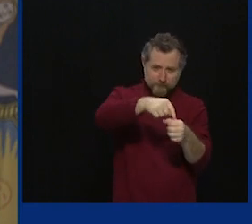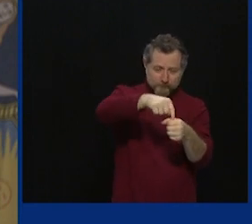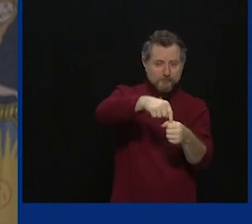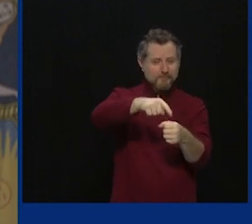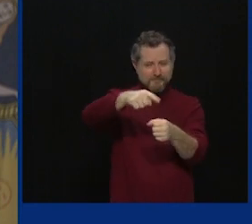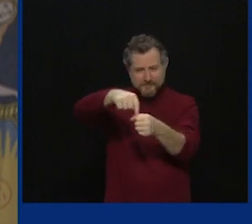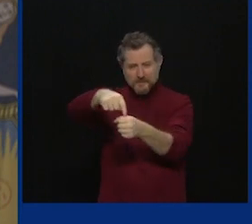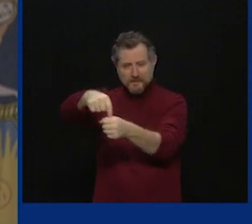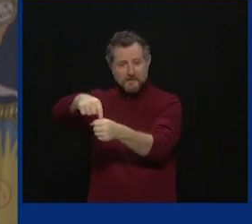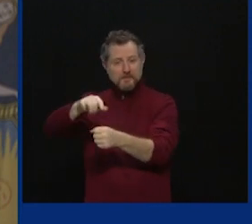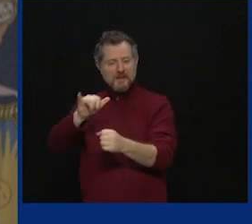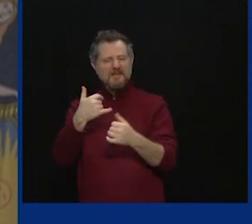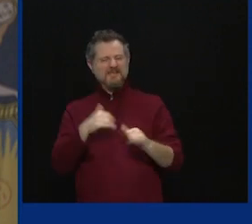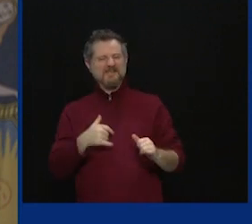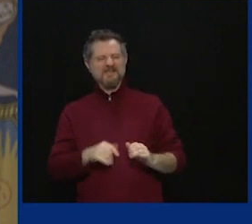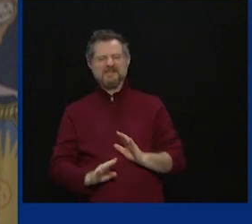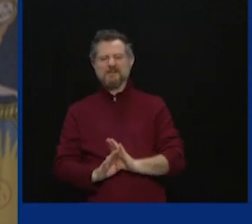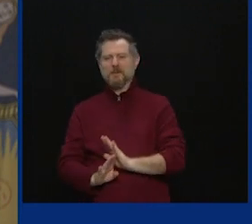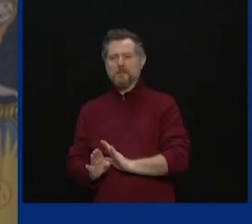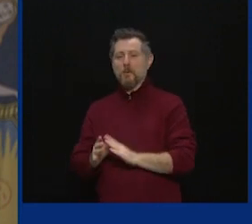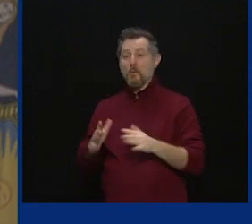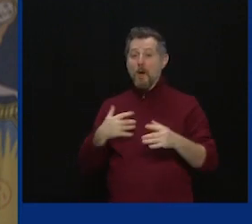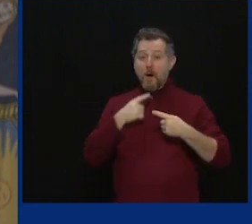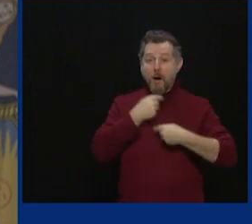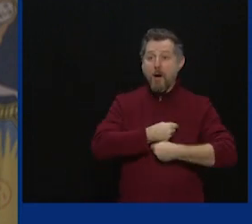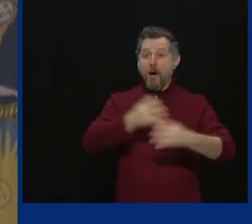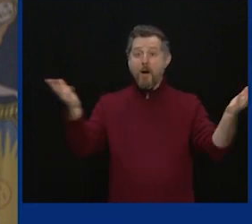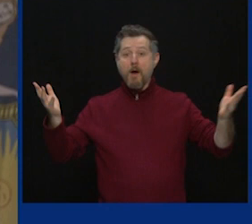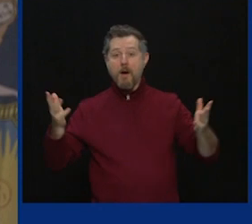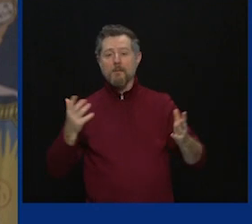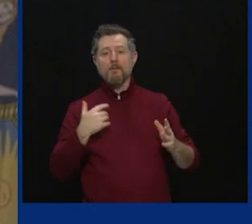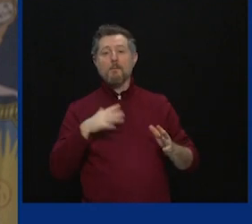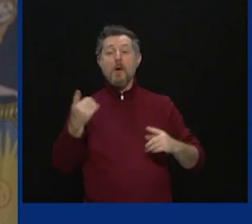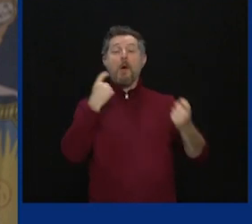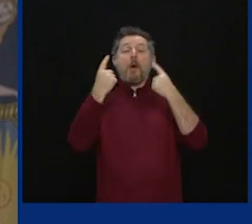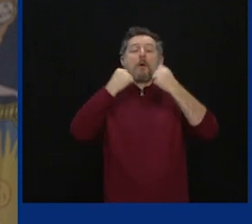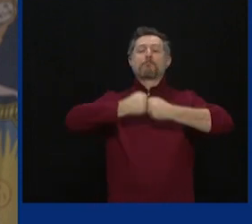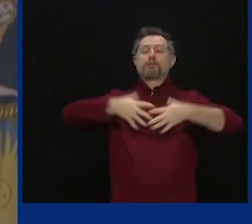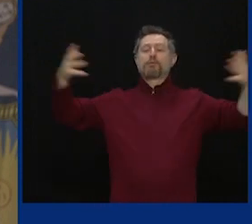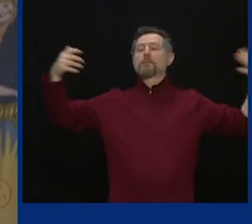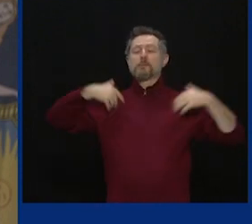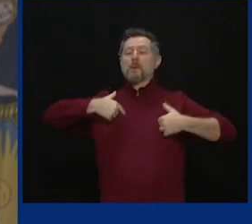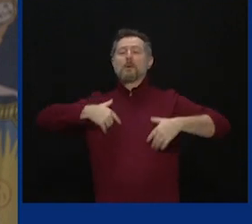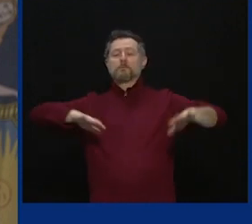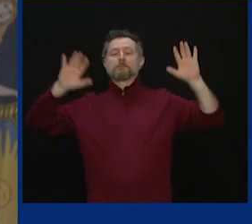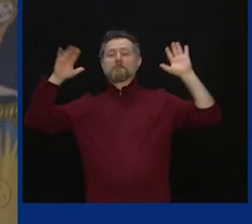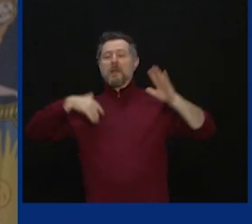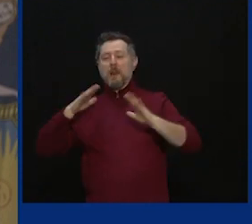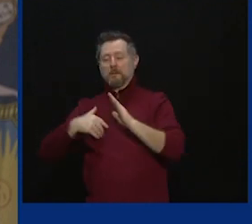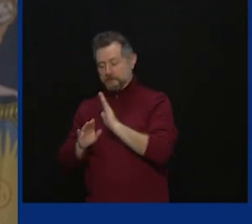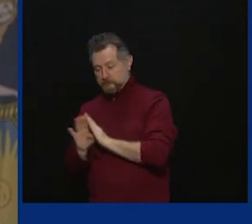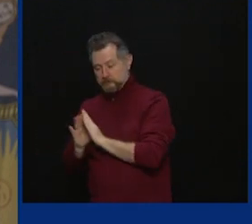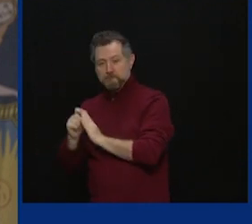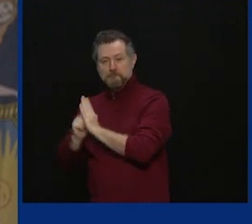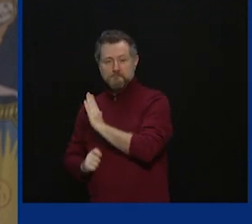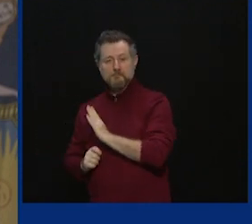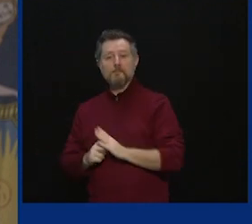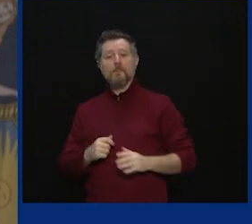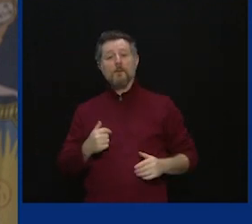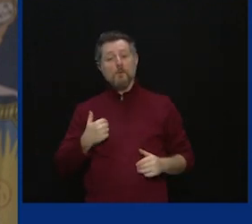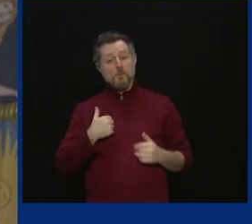myself because you'll ask me a lot of questions on the details. But we talked about this several weeks ago, which is one of the reasons why we wanted to amass over 1